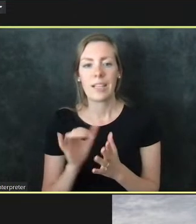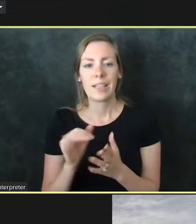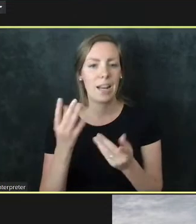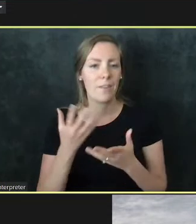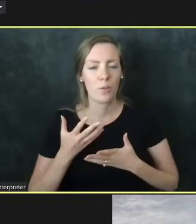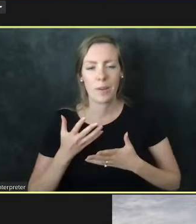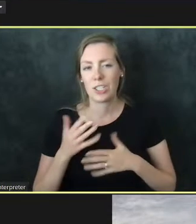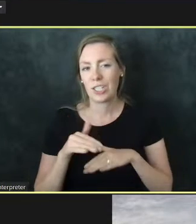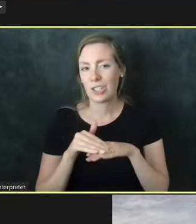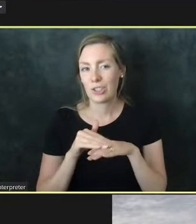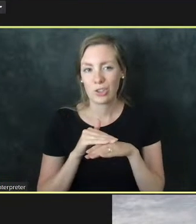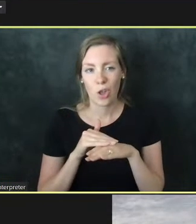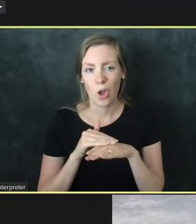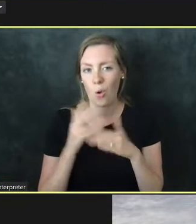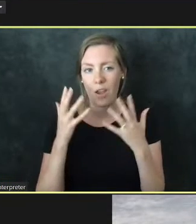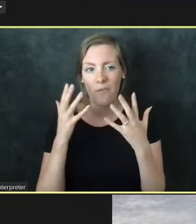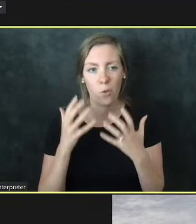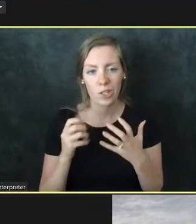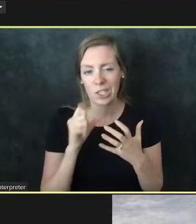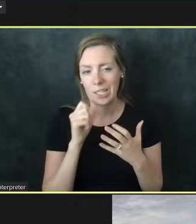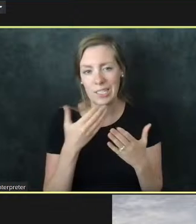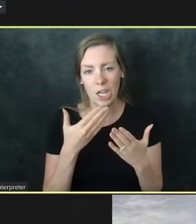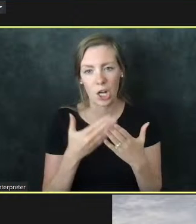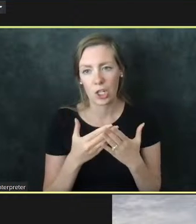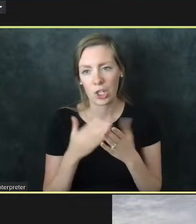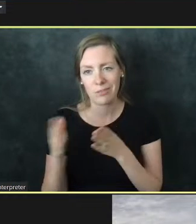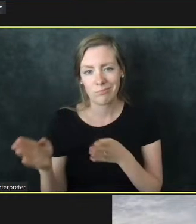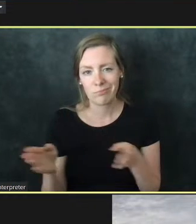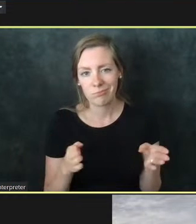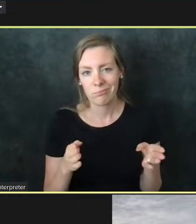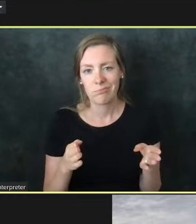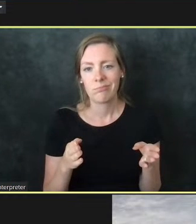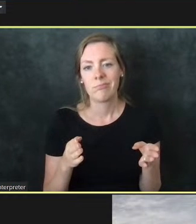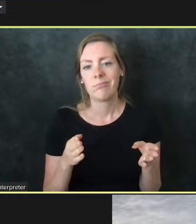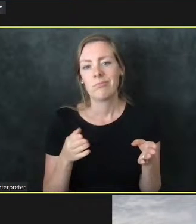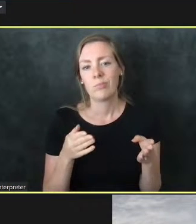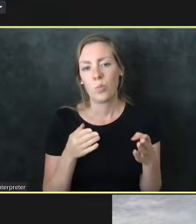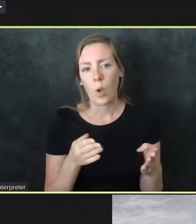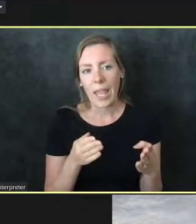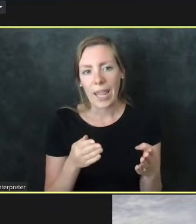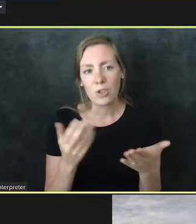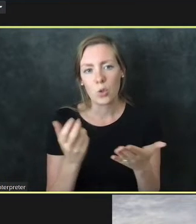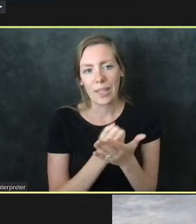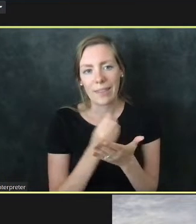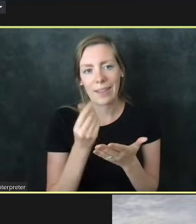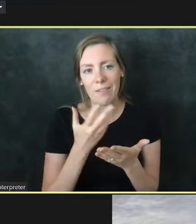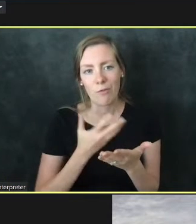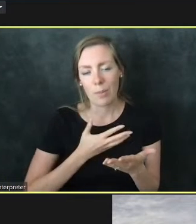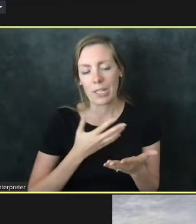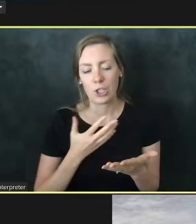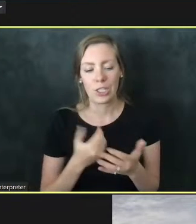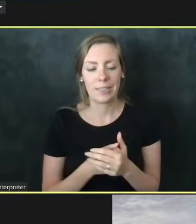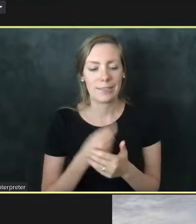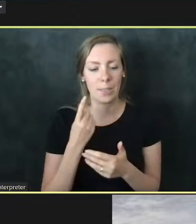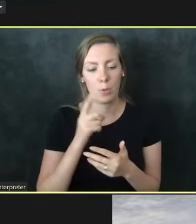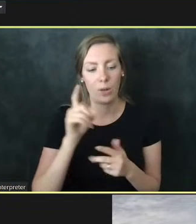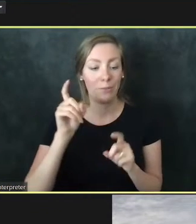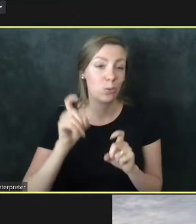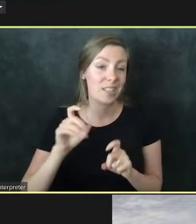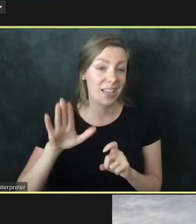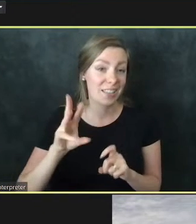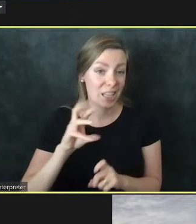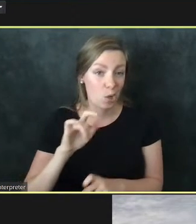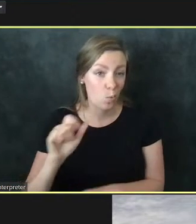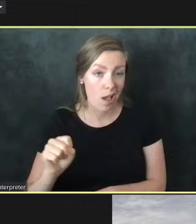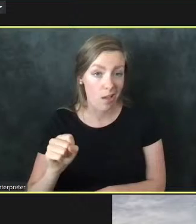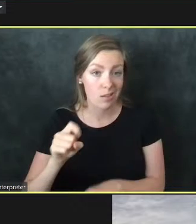really Solamente there's not really a good mechanism to fácil. get that information other than if A somebody veces hay happens to taste the well solamente and call up one